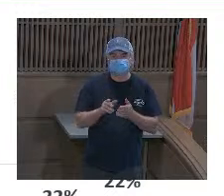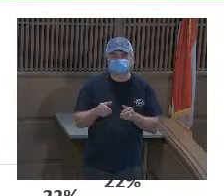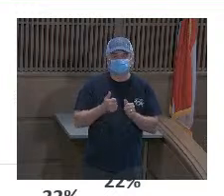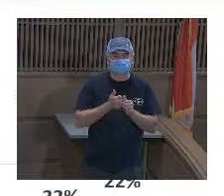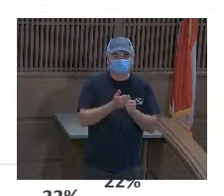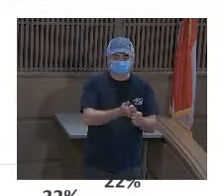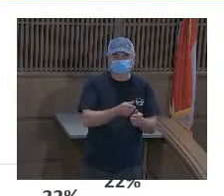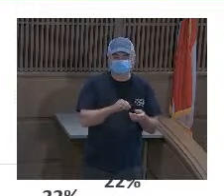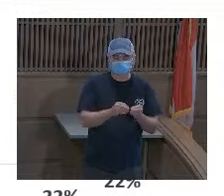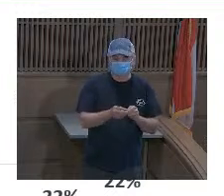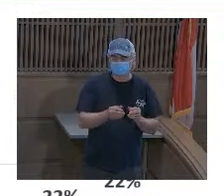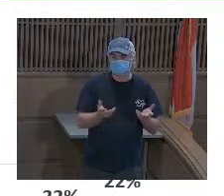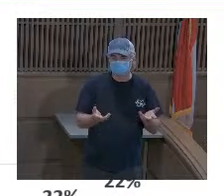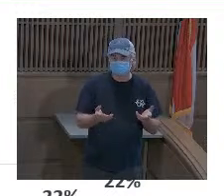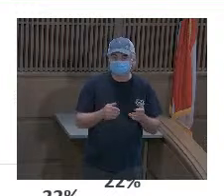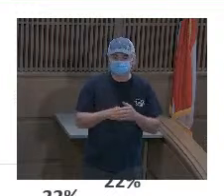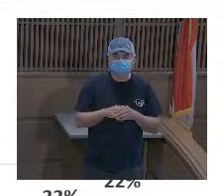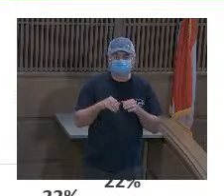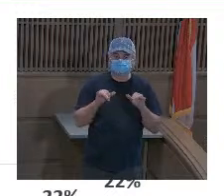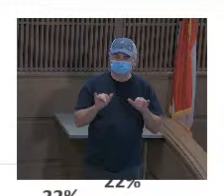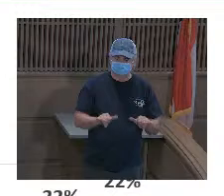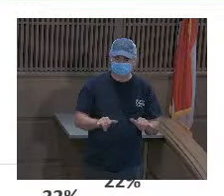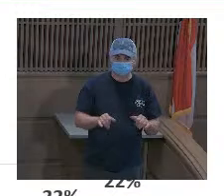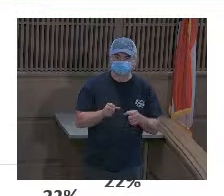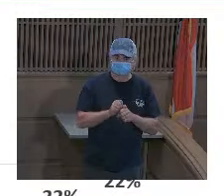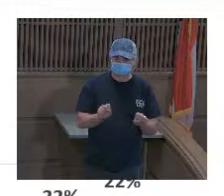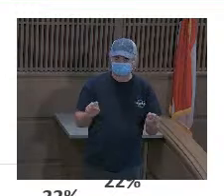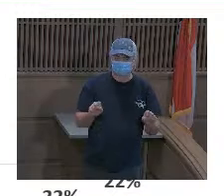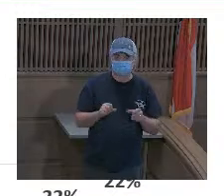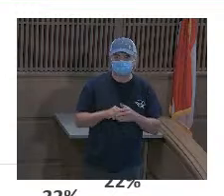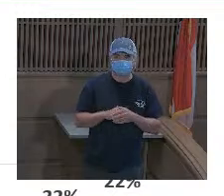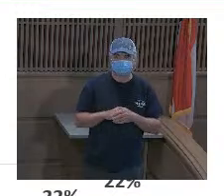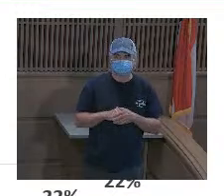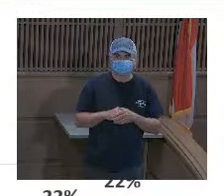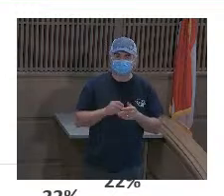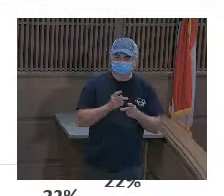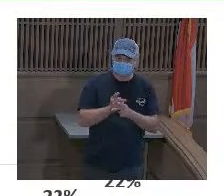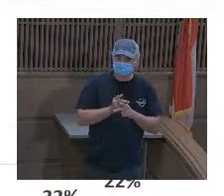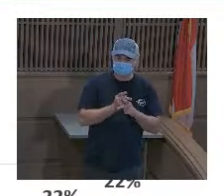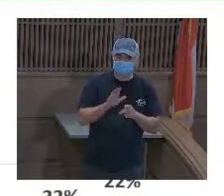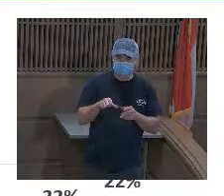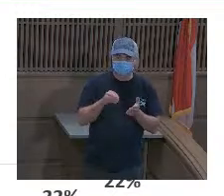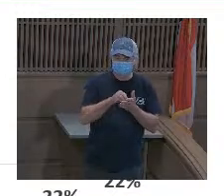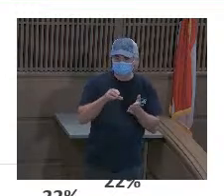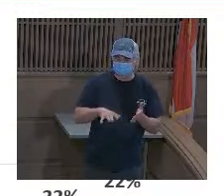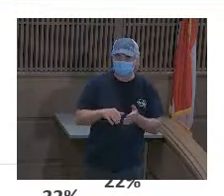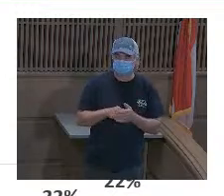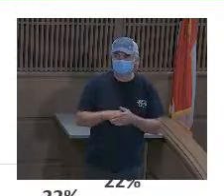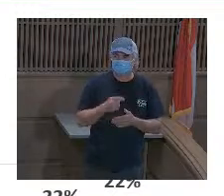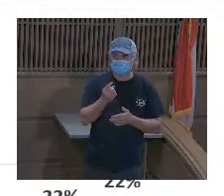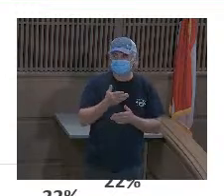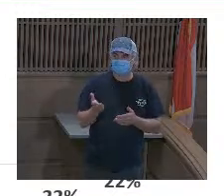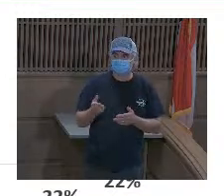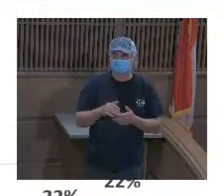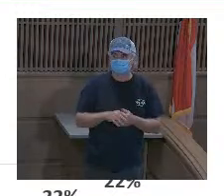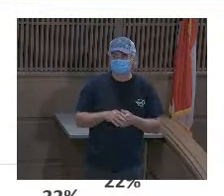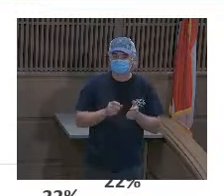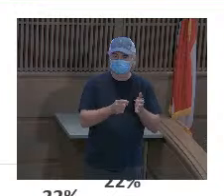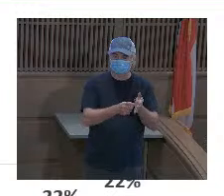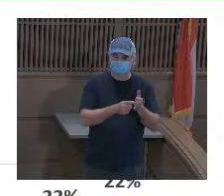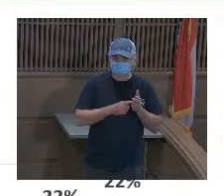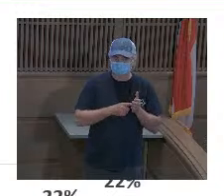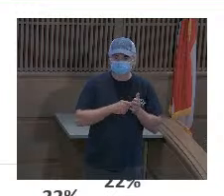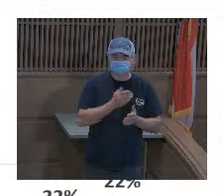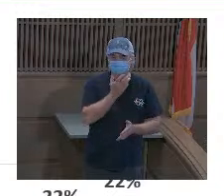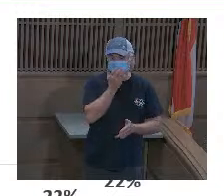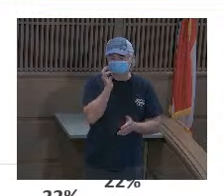numbers and taken the precautions to protect their students, and one of those things is simply requiring that